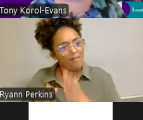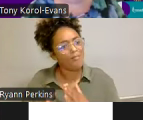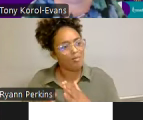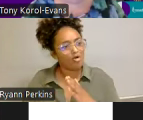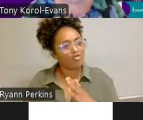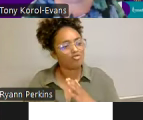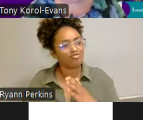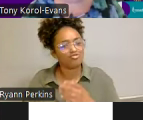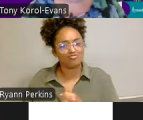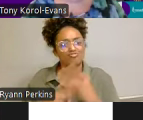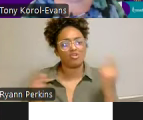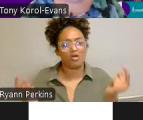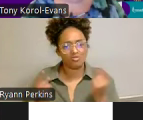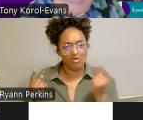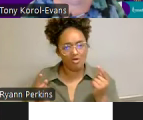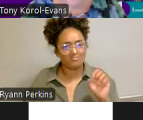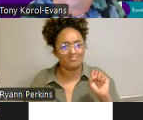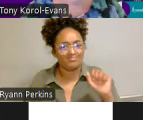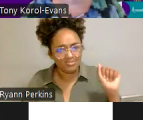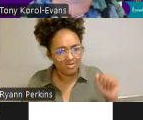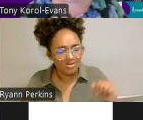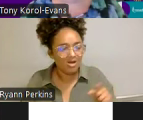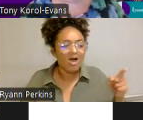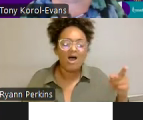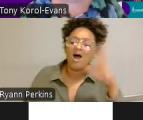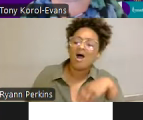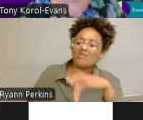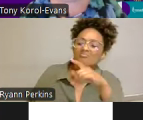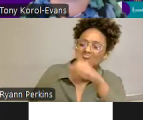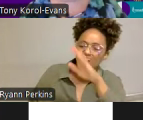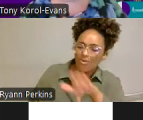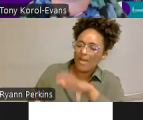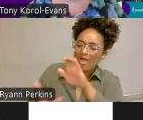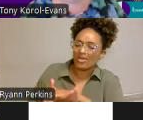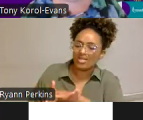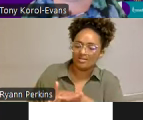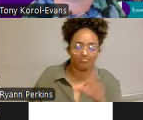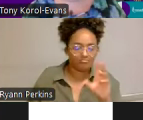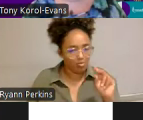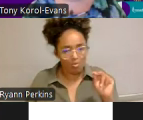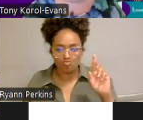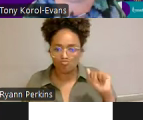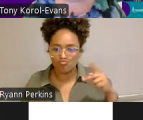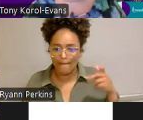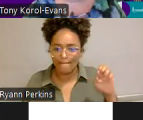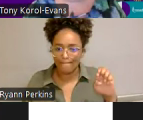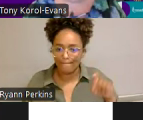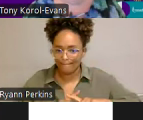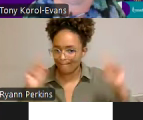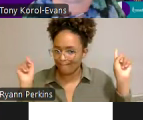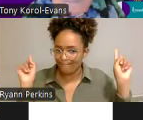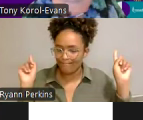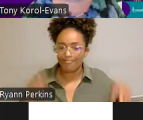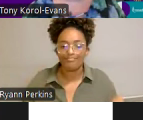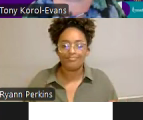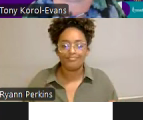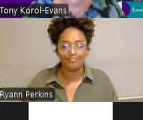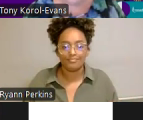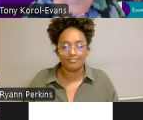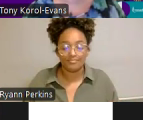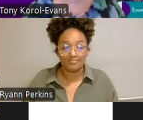There was no consent. I was raped. That is different. I mean, think about it. It was only a few years ago that marital rape